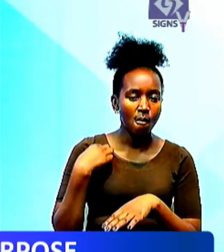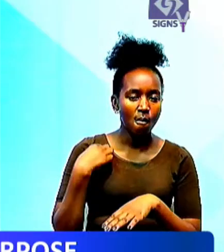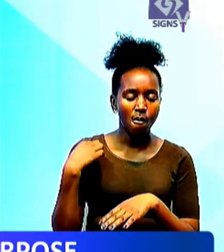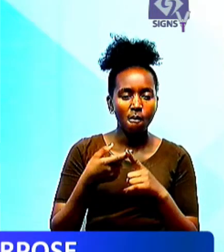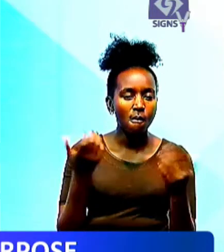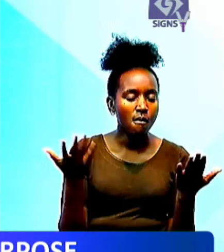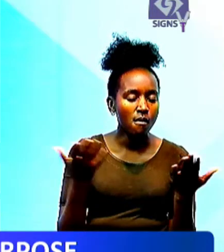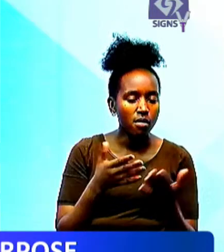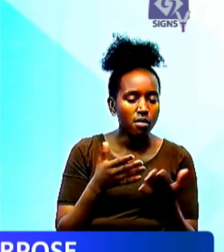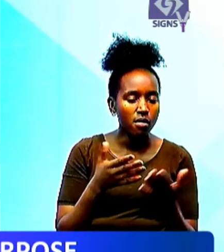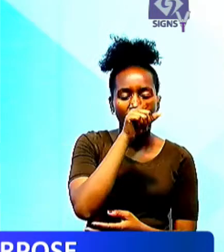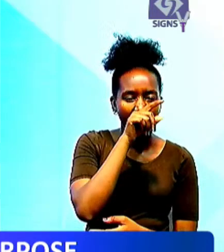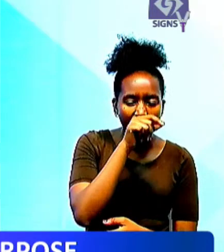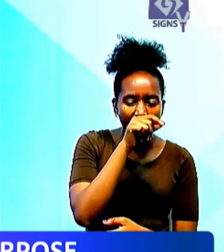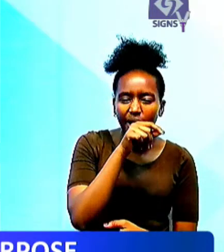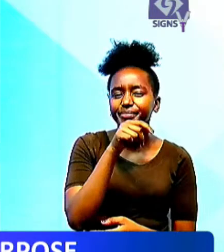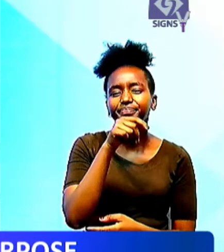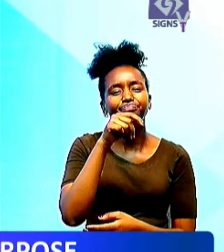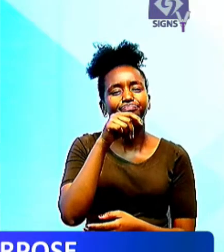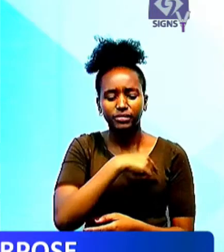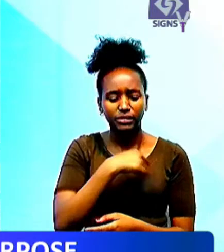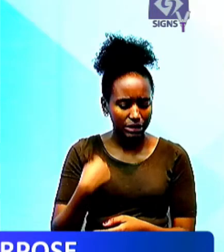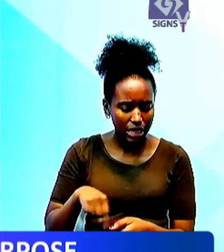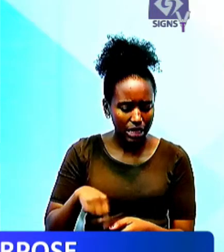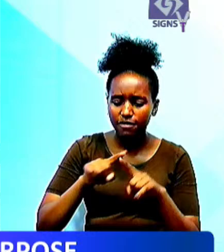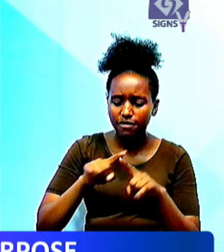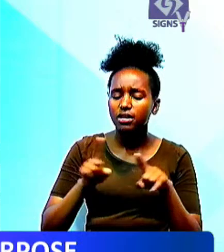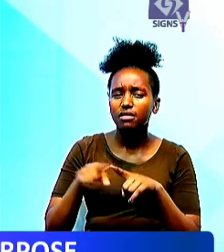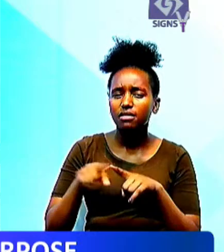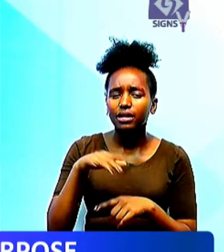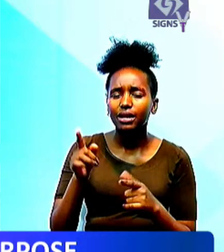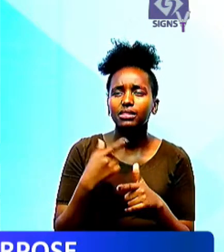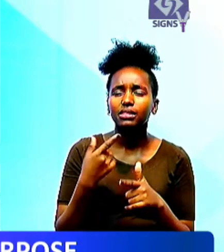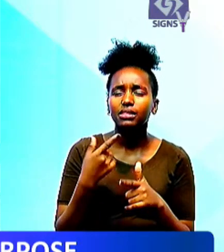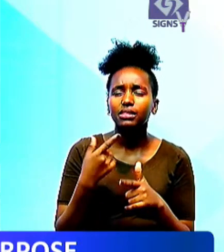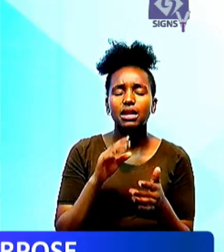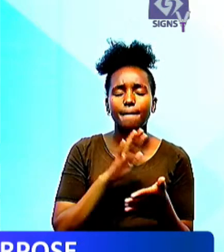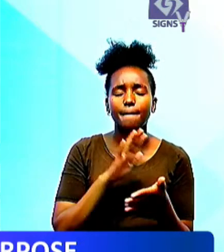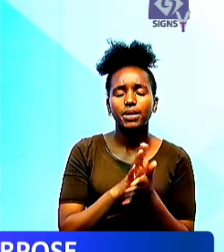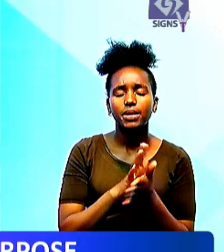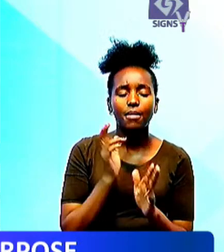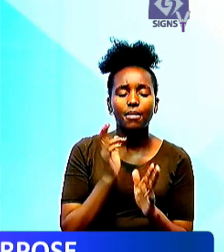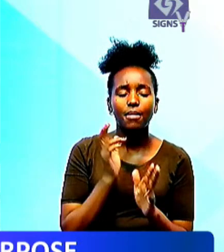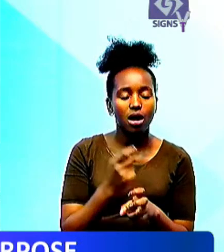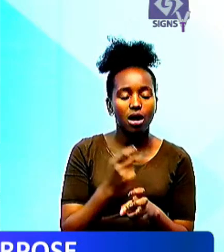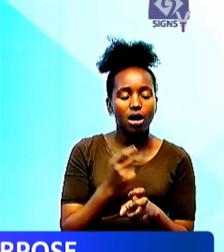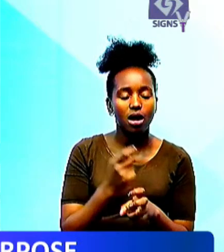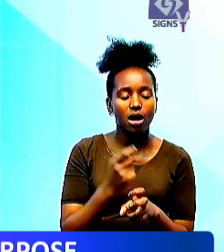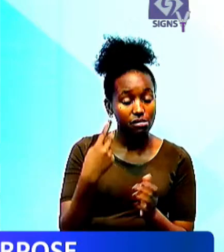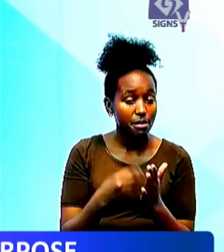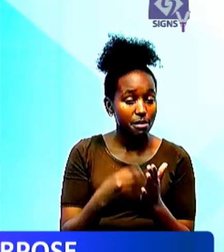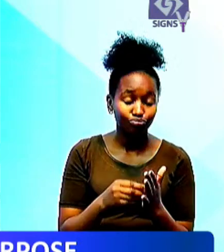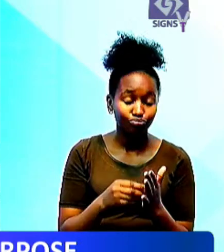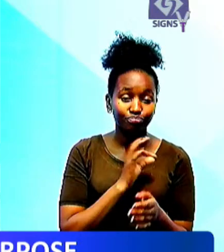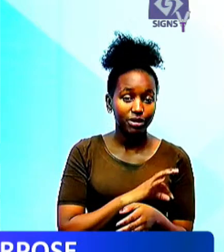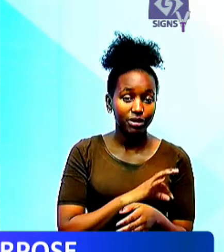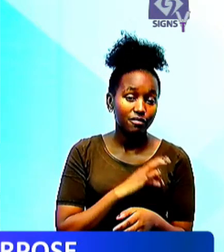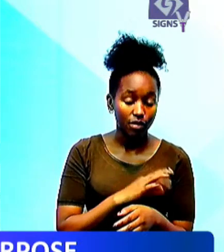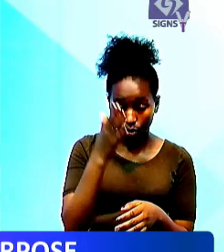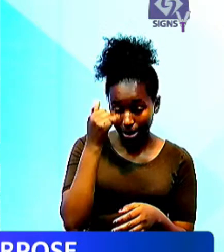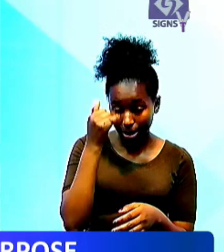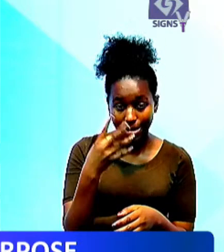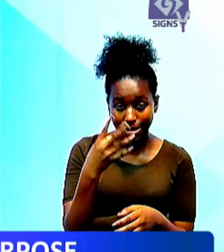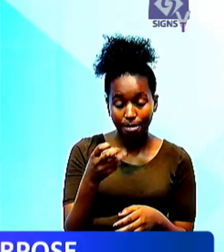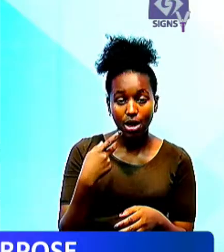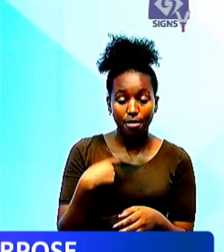dollar, phones, and all that. That puts a pressure on the Kenya shillings because they have to demand for more dollars. So